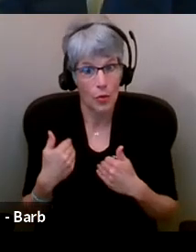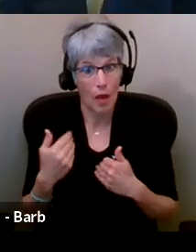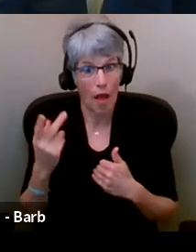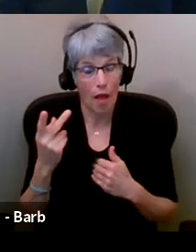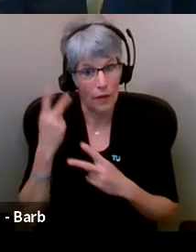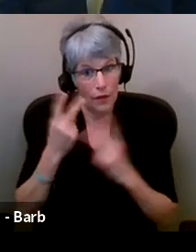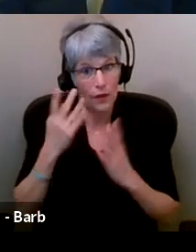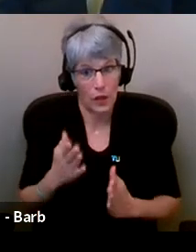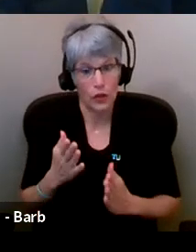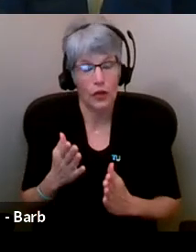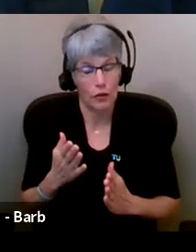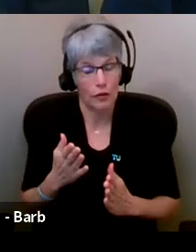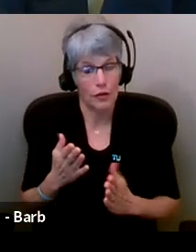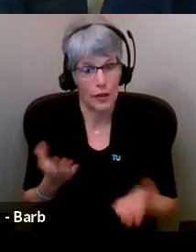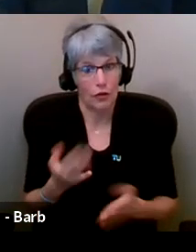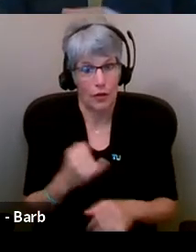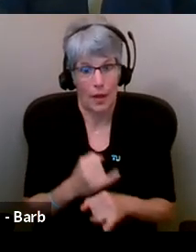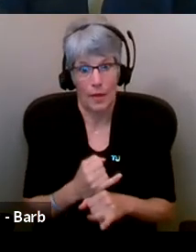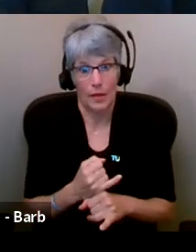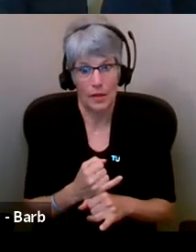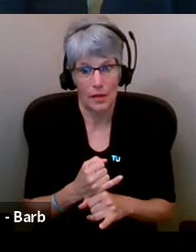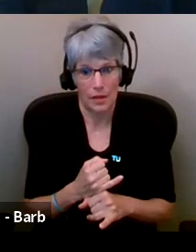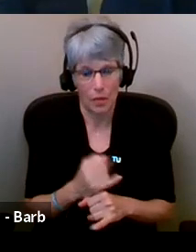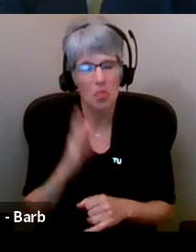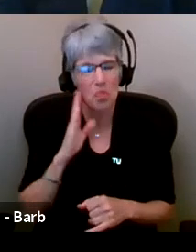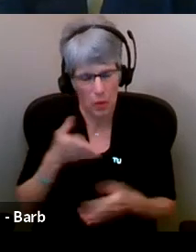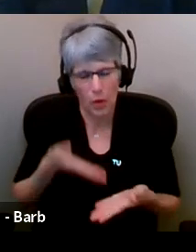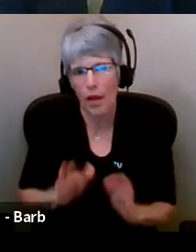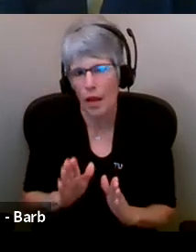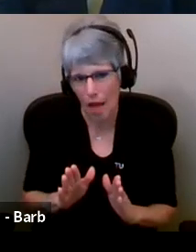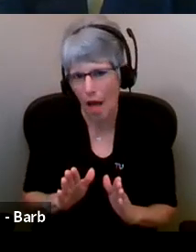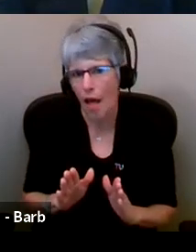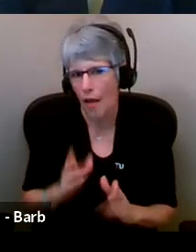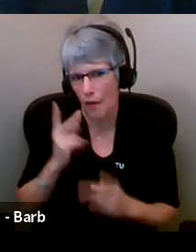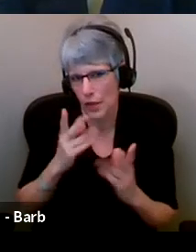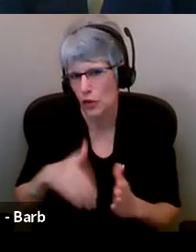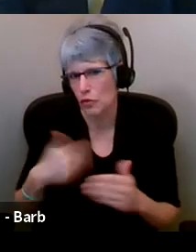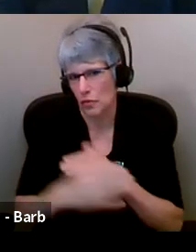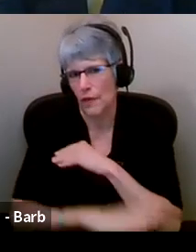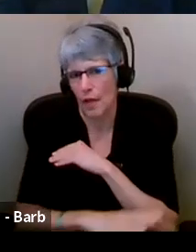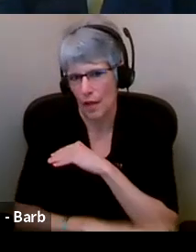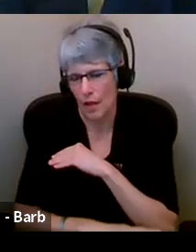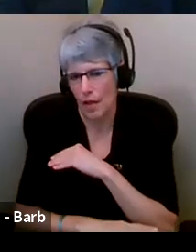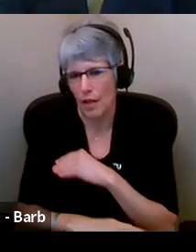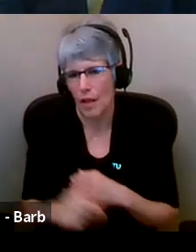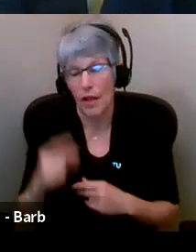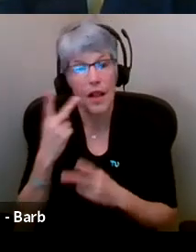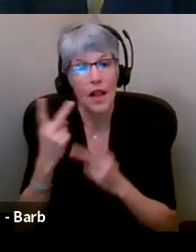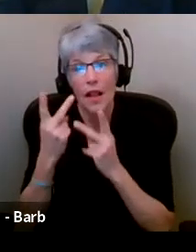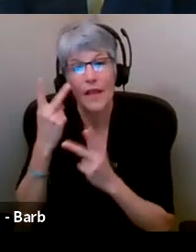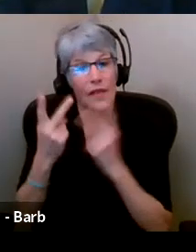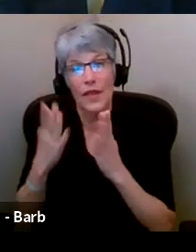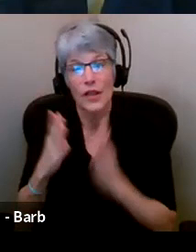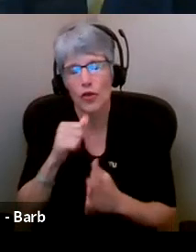campus. And so we will have allow visitors on campus in the fall. Visitors don't fall into kind of